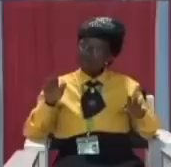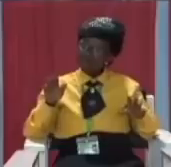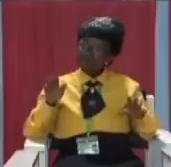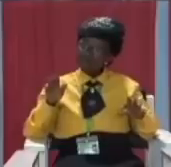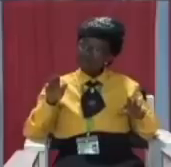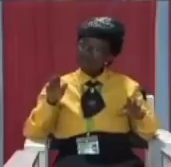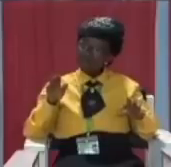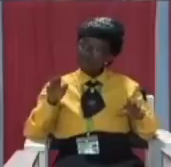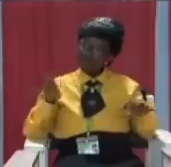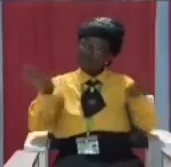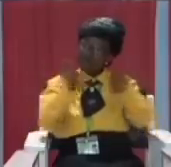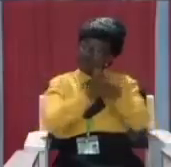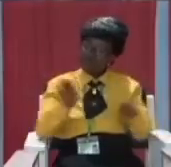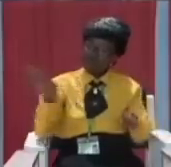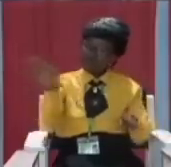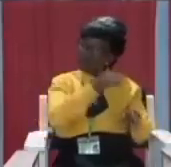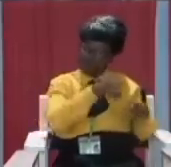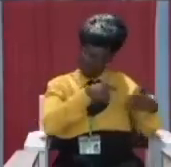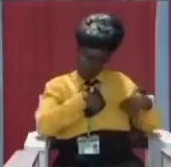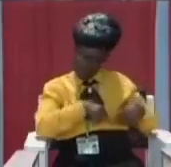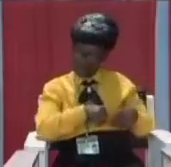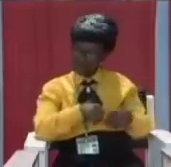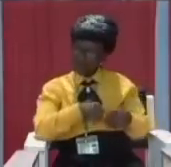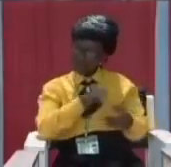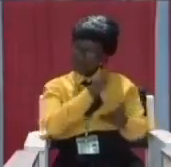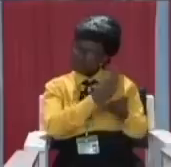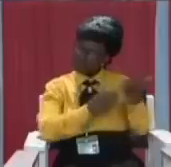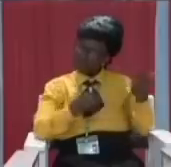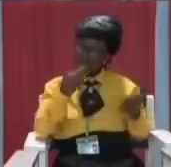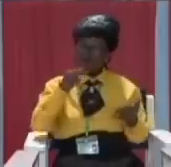Some of us have hardened our heart.